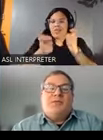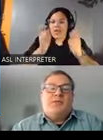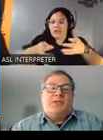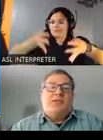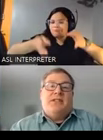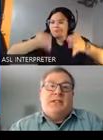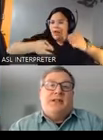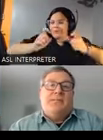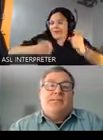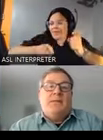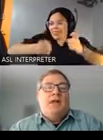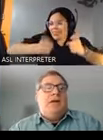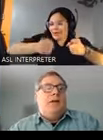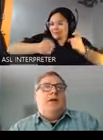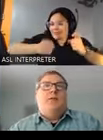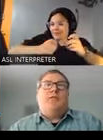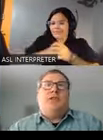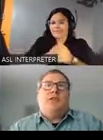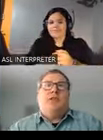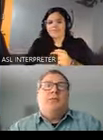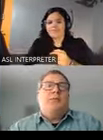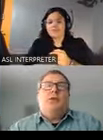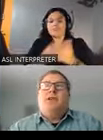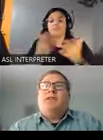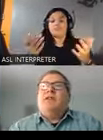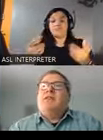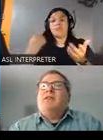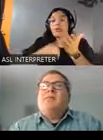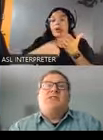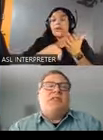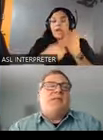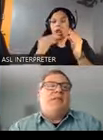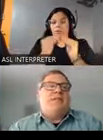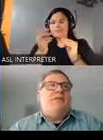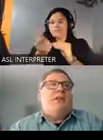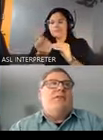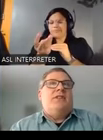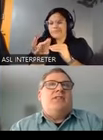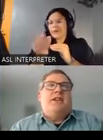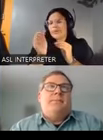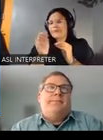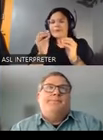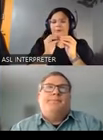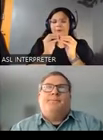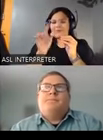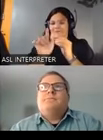about infrastructure today. And I want to talk a little bit more about the climate assessment, if I could have the next